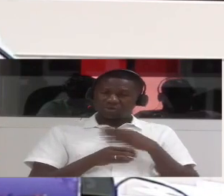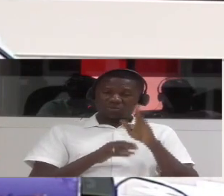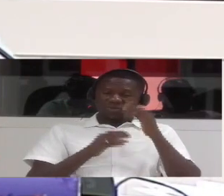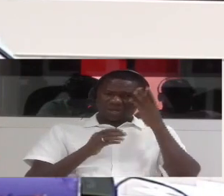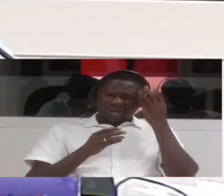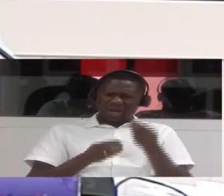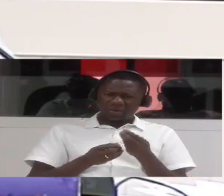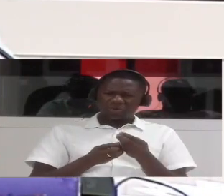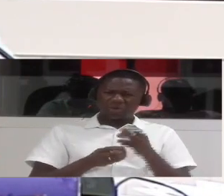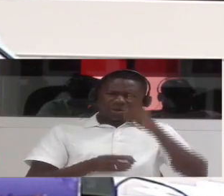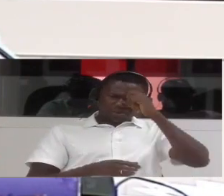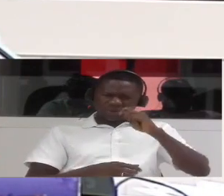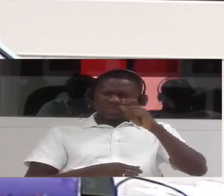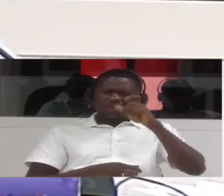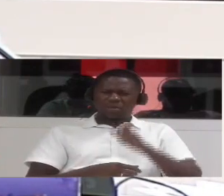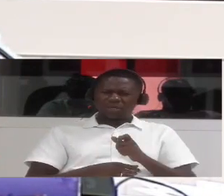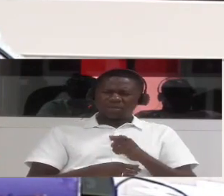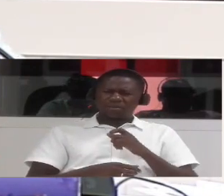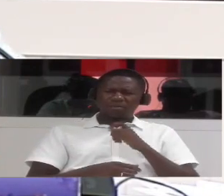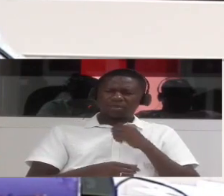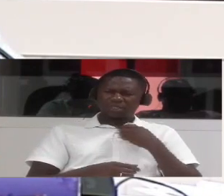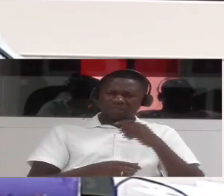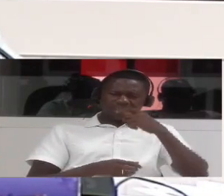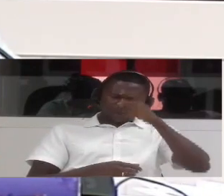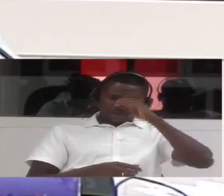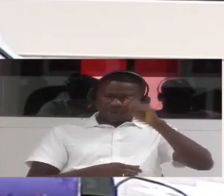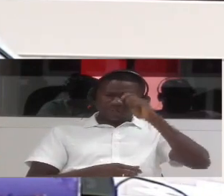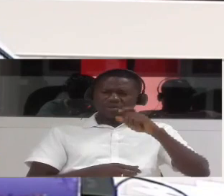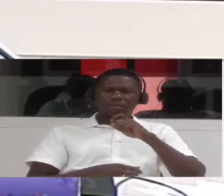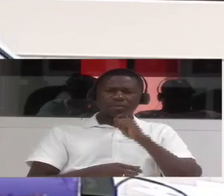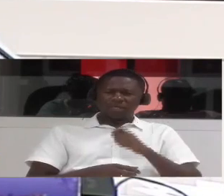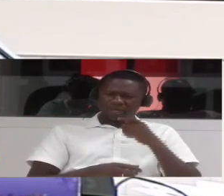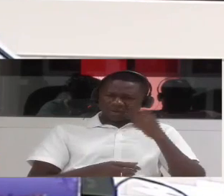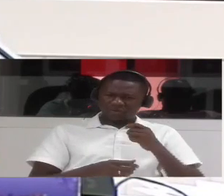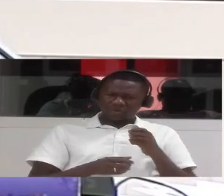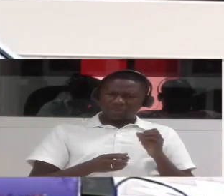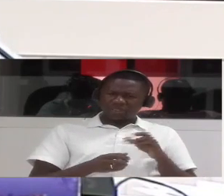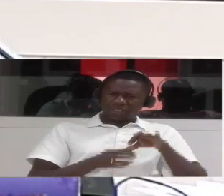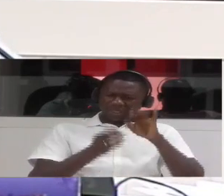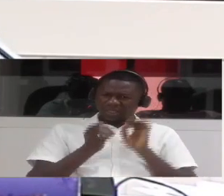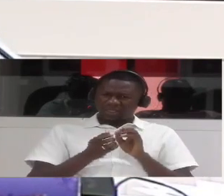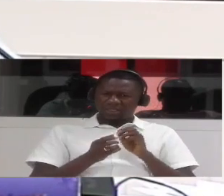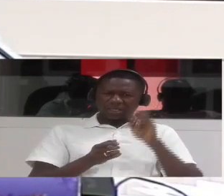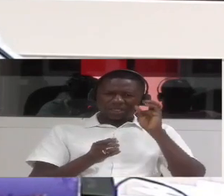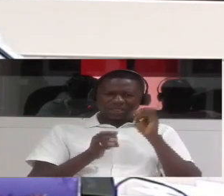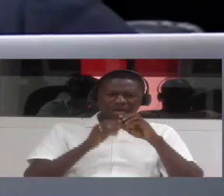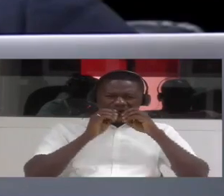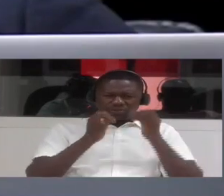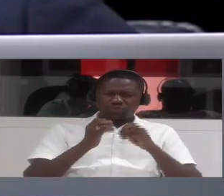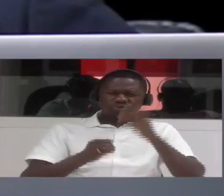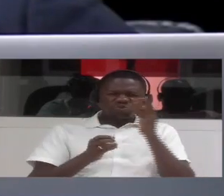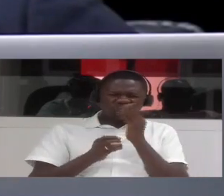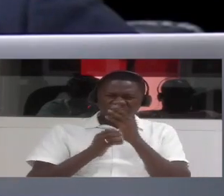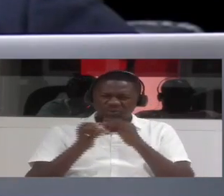a police officer taking a tear gas to someone's house, a journalist for that matter, but also being searched at 2 a.m.